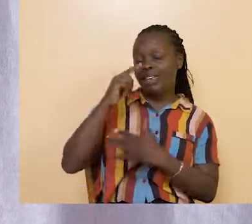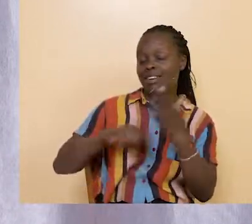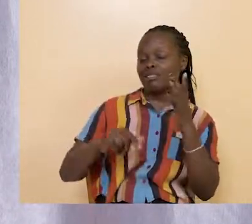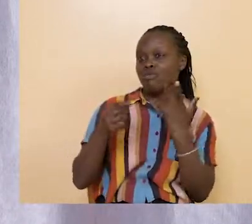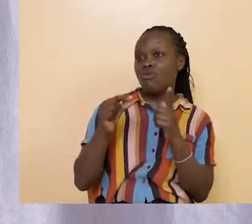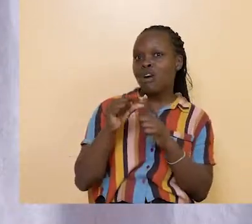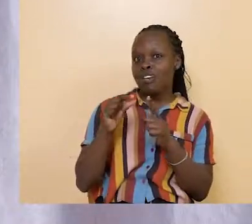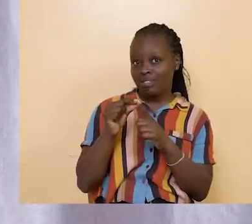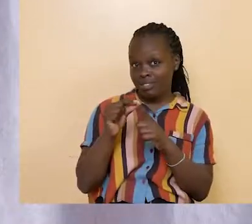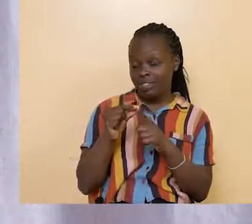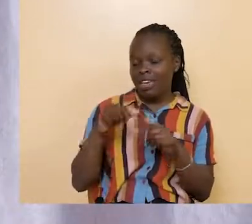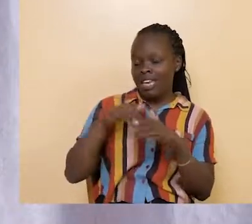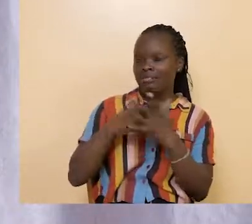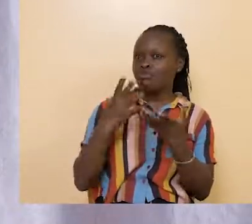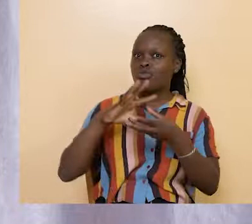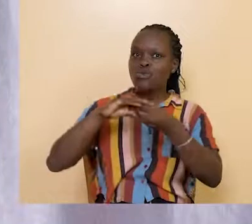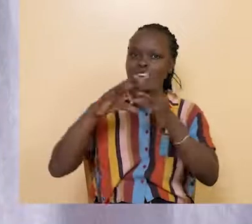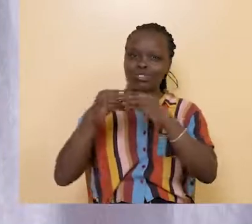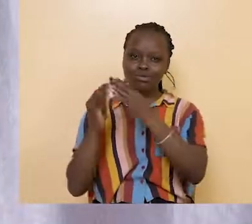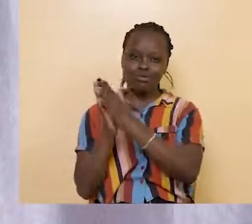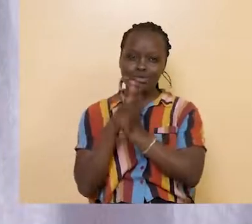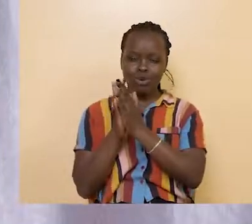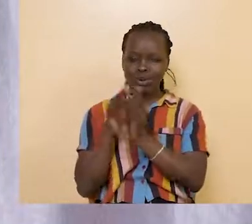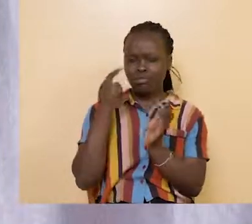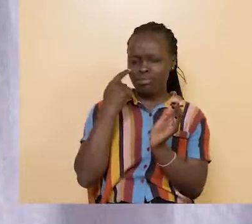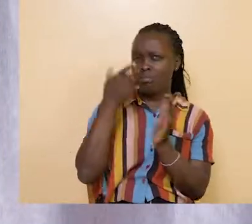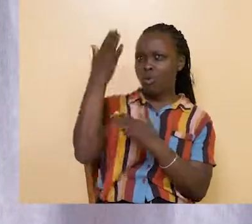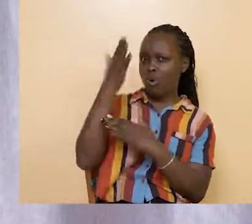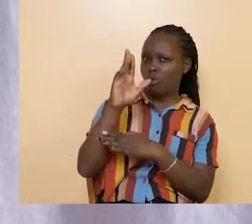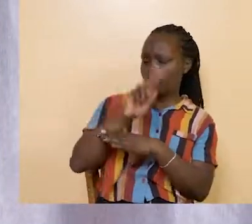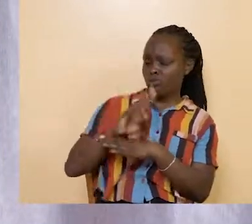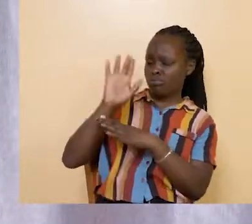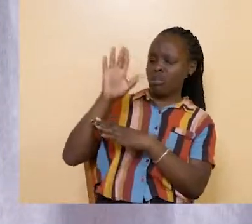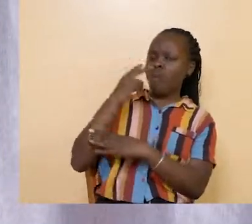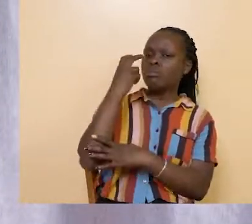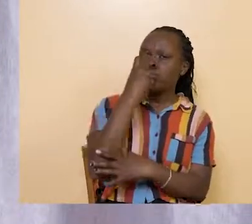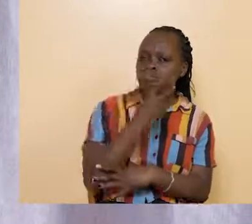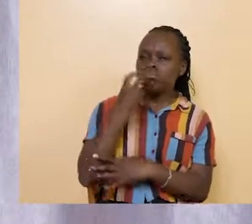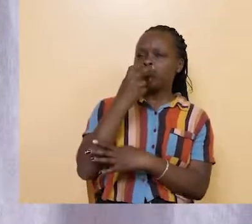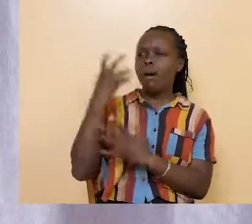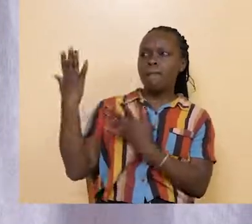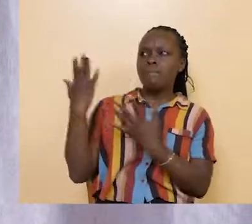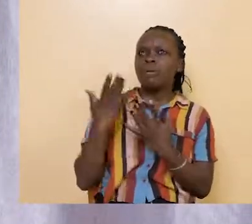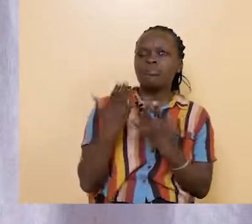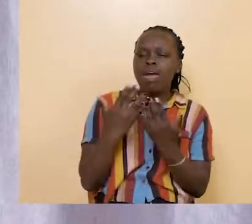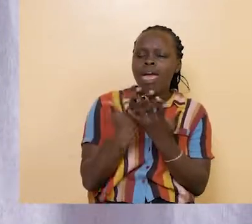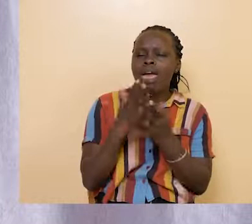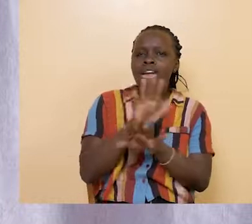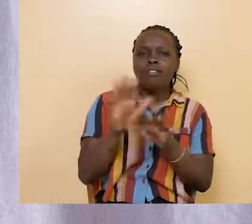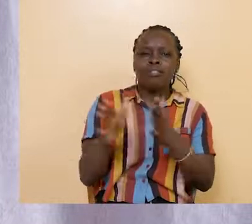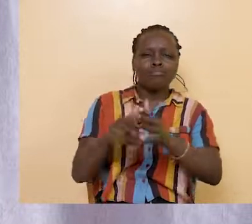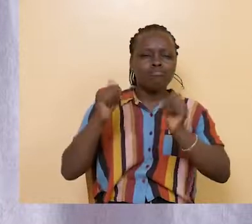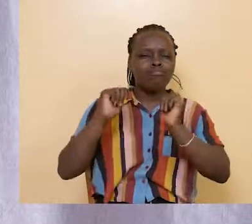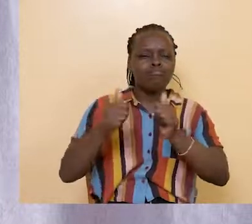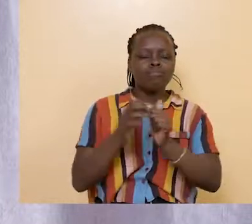than the creation story and the way in which God used his spoken word to bring everything that exists into